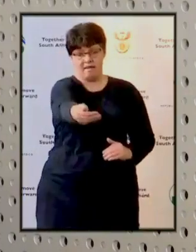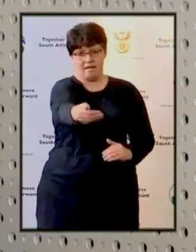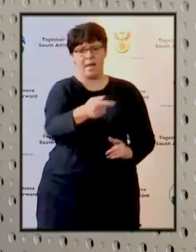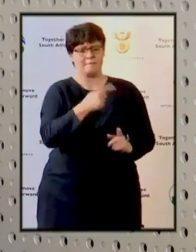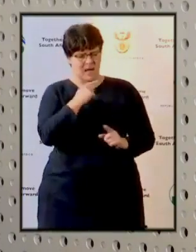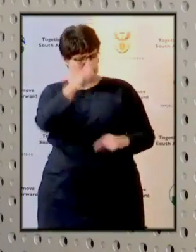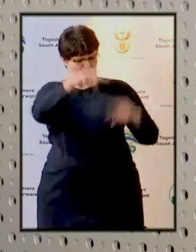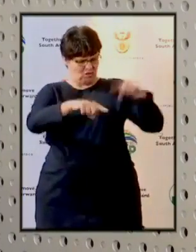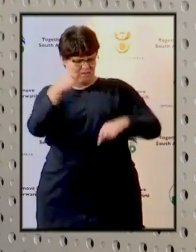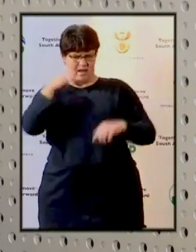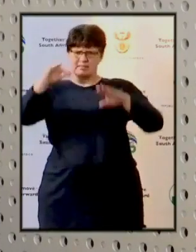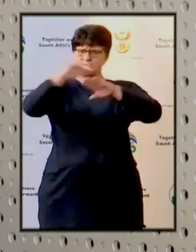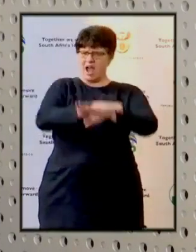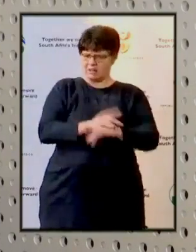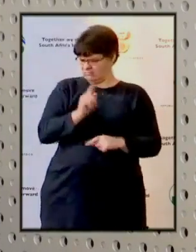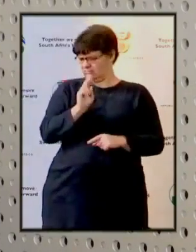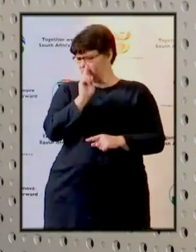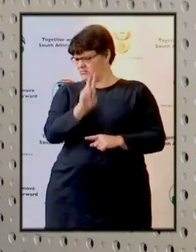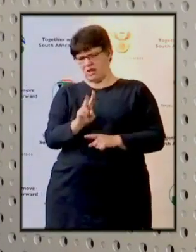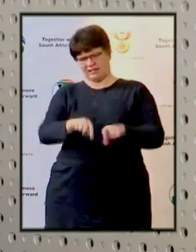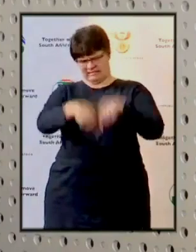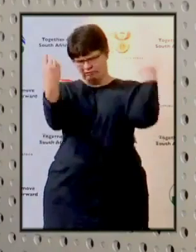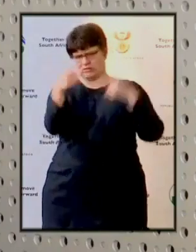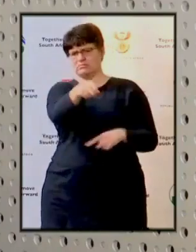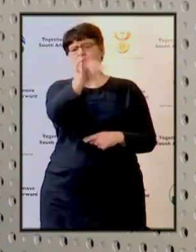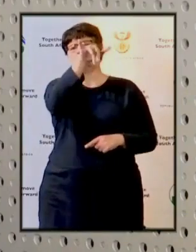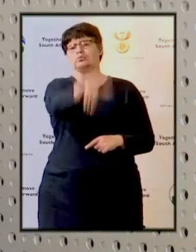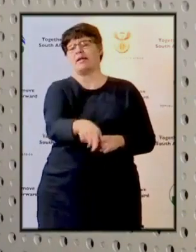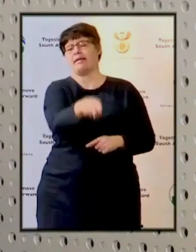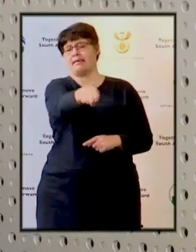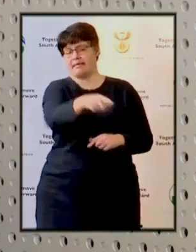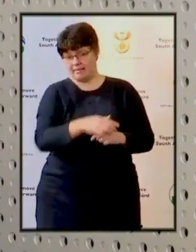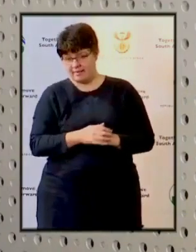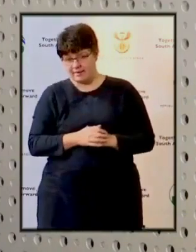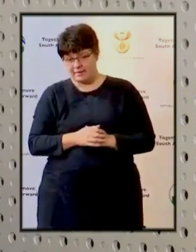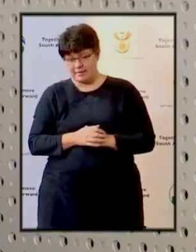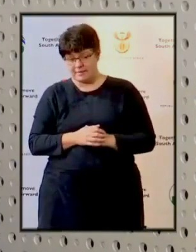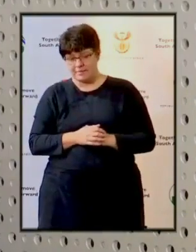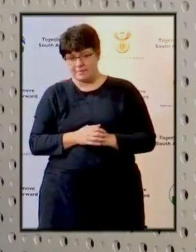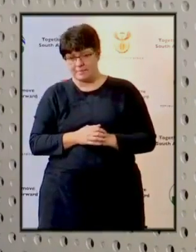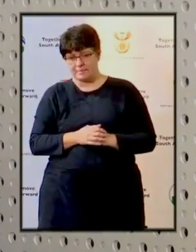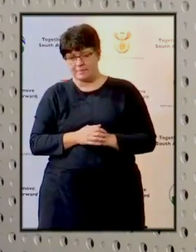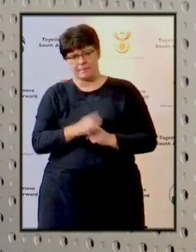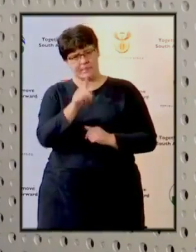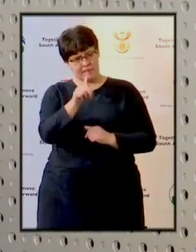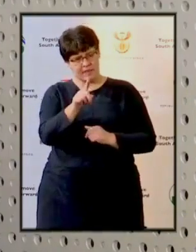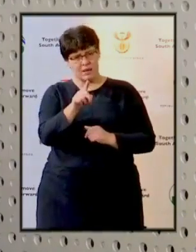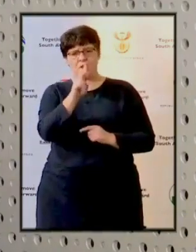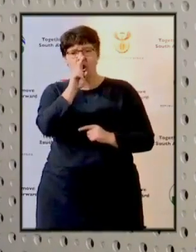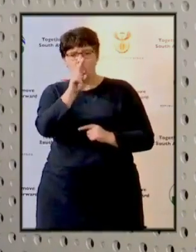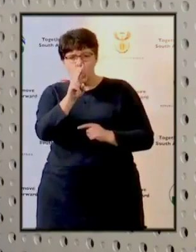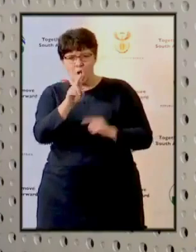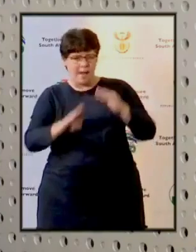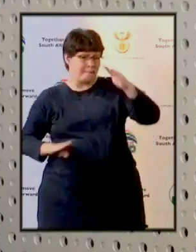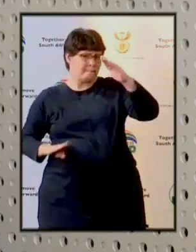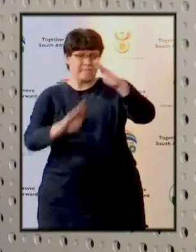graphs that are produced now may indicate an earlier peak. We've got to push the peak out